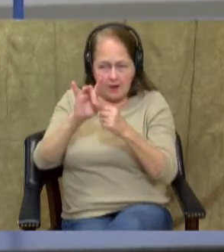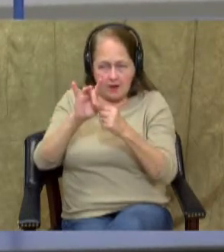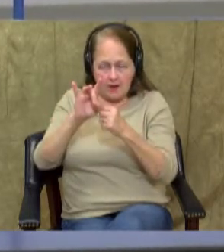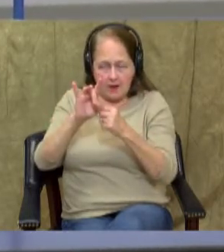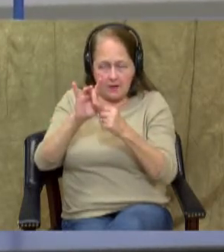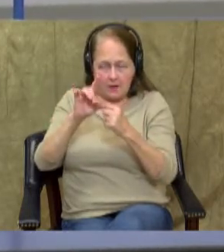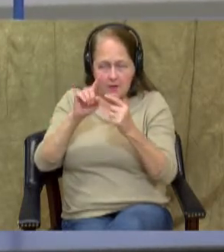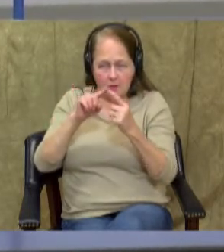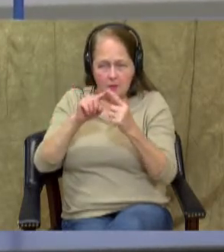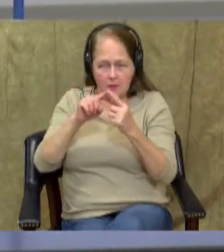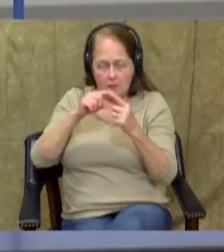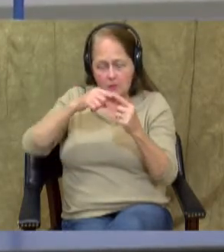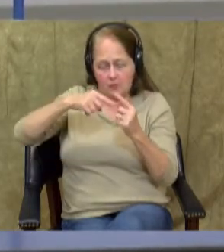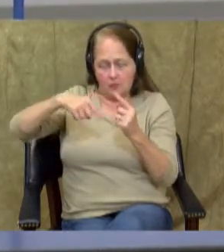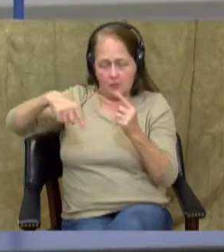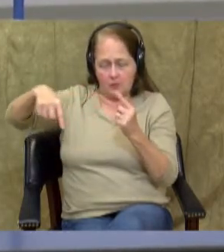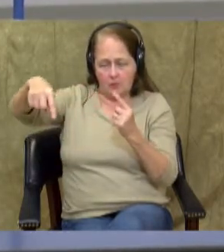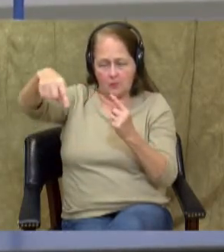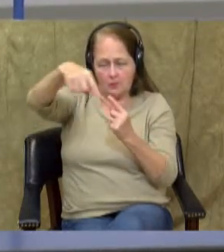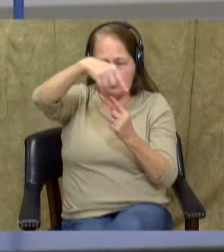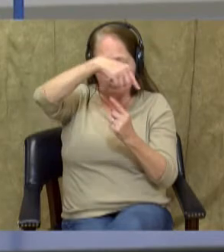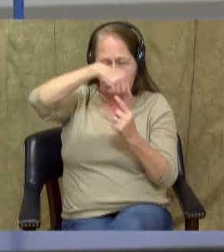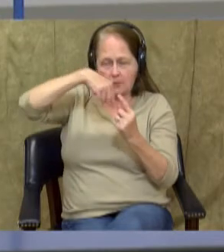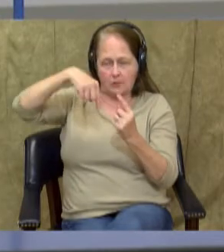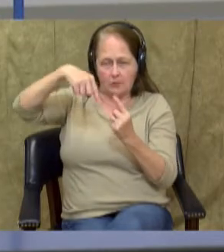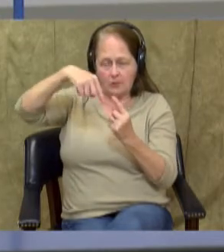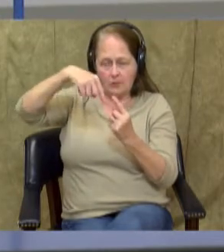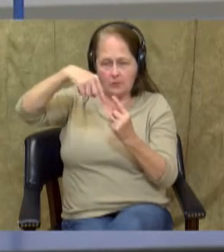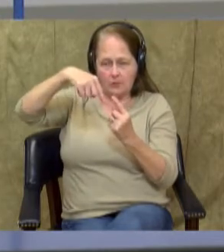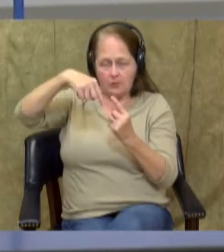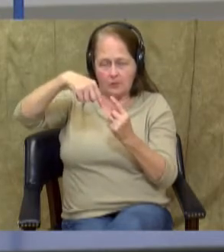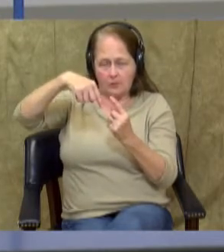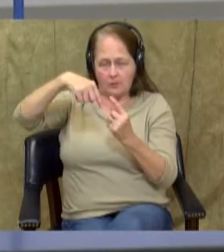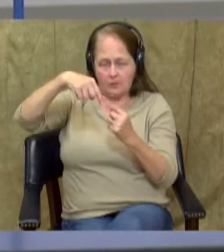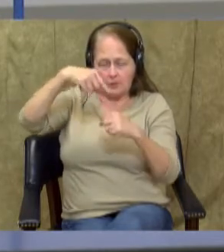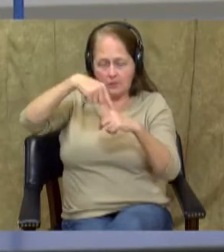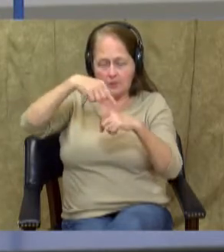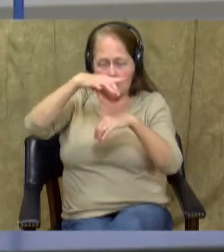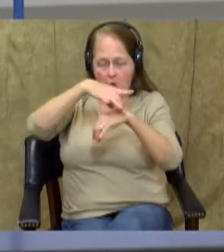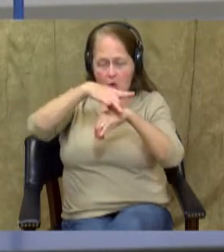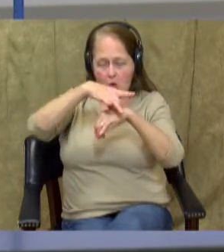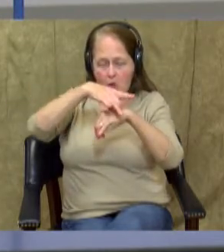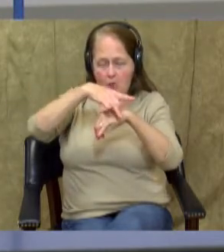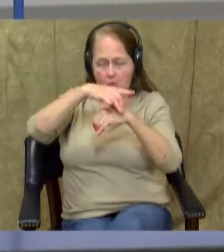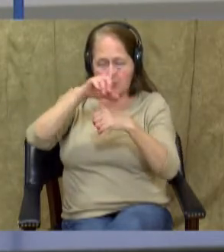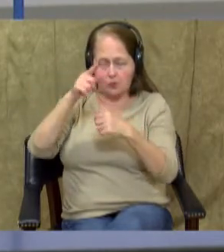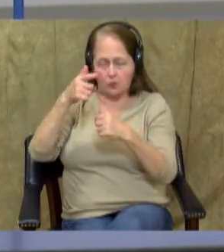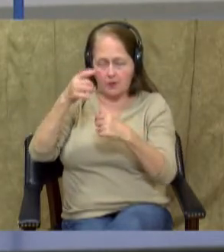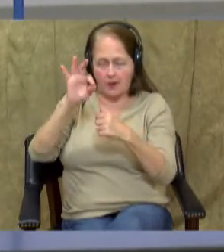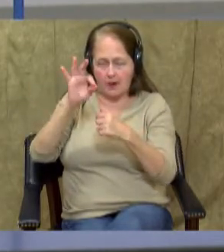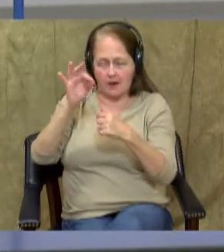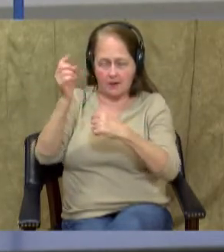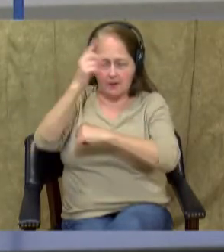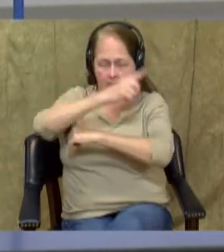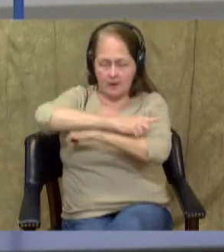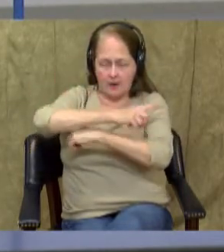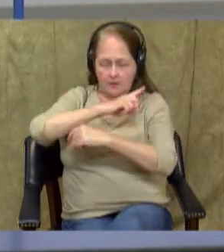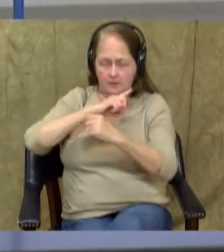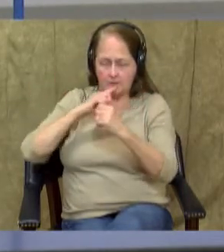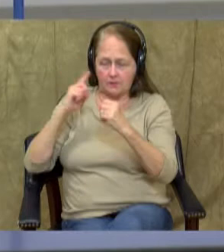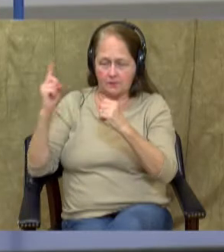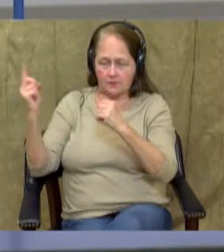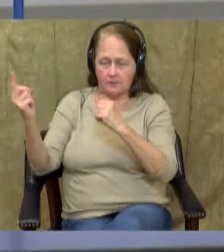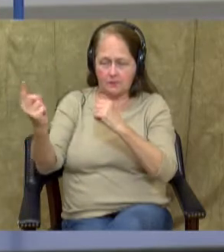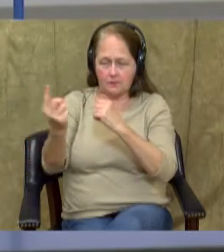to rotate on its axis. Well, if it takes 29 days for this